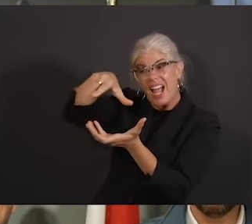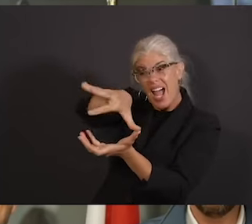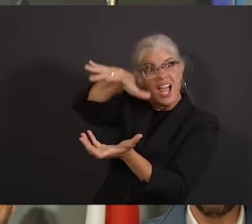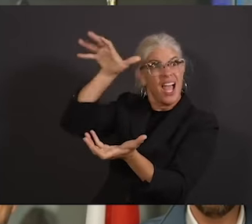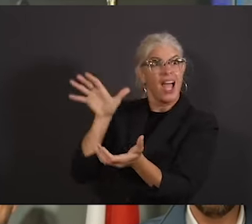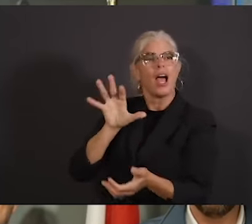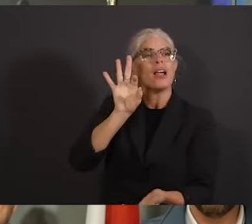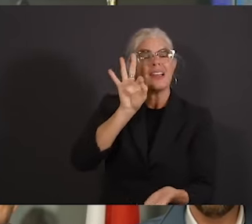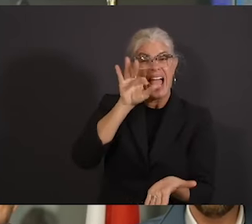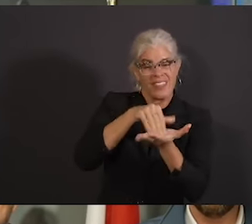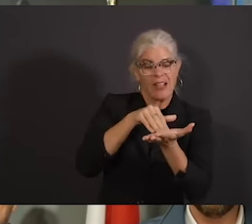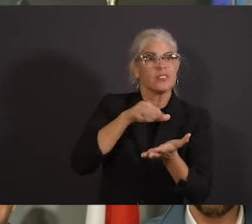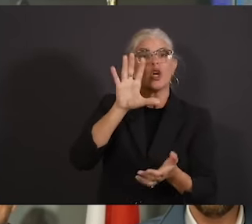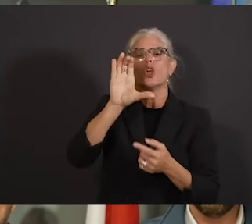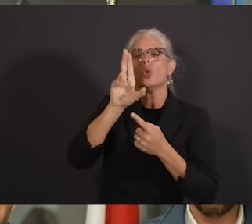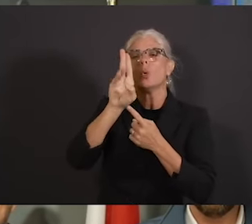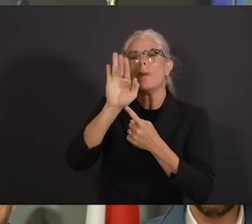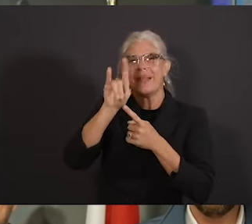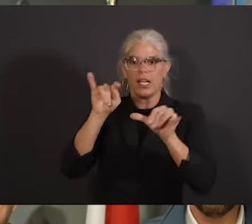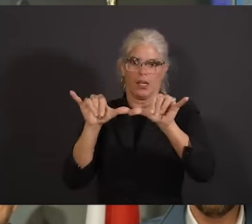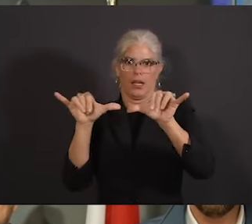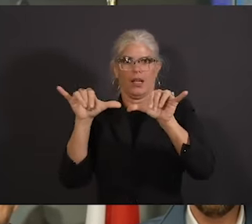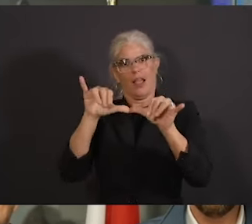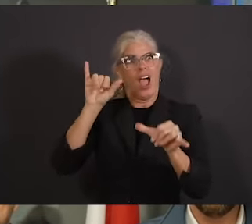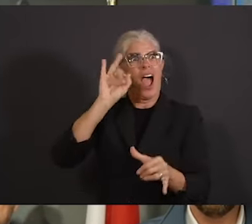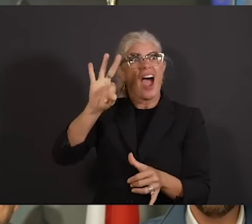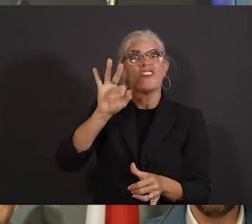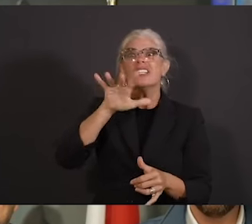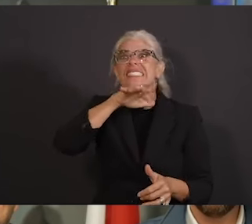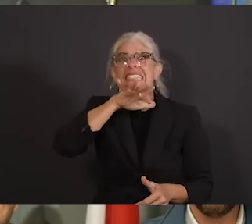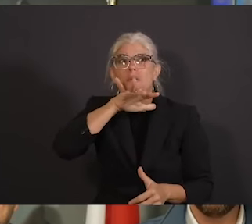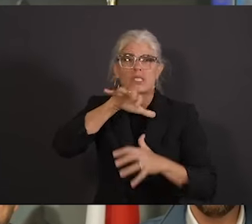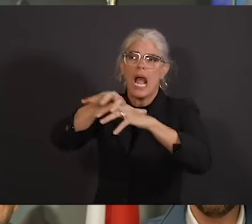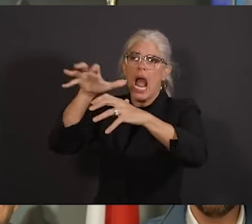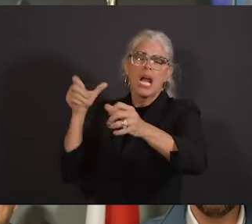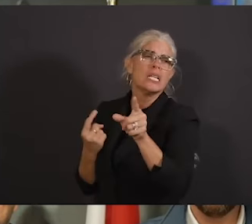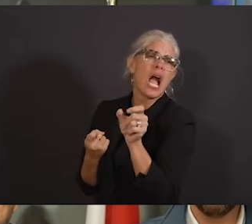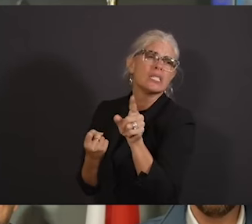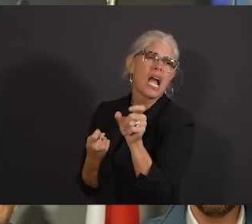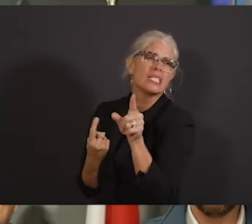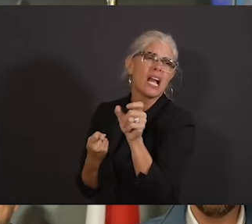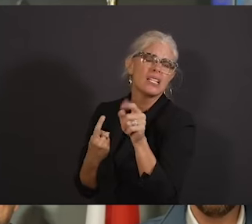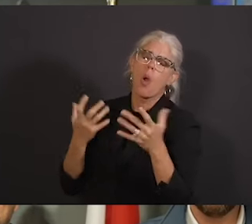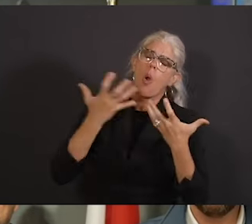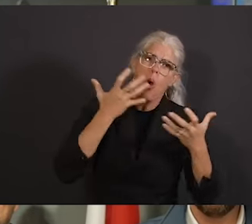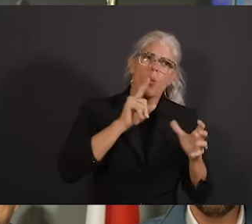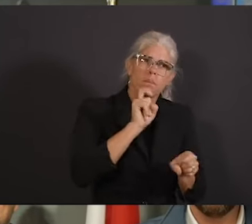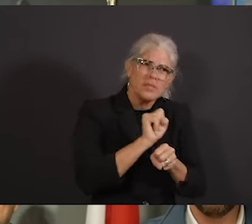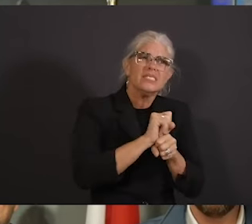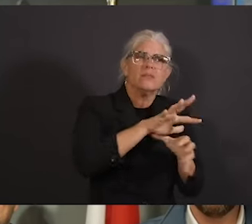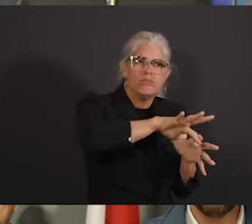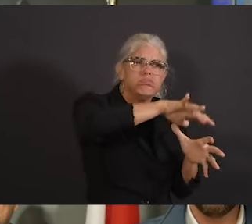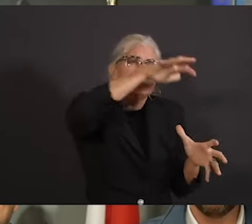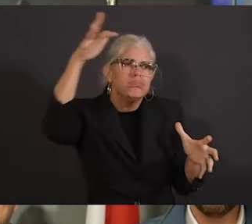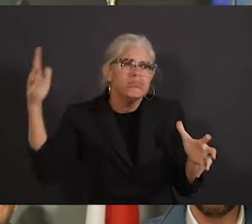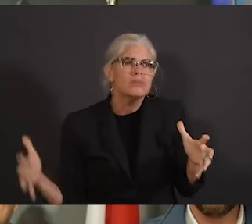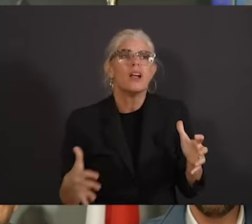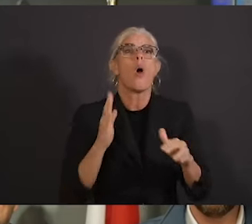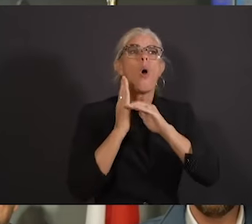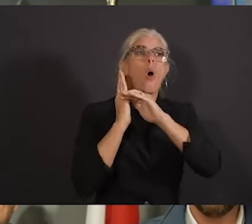barrier islands in Pinellas County bringing to the debris landfills. We have over 200